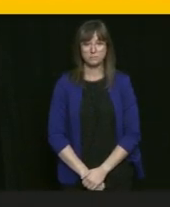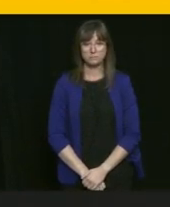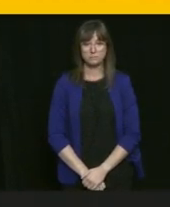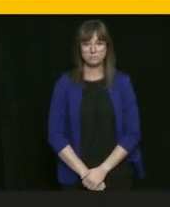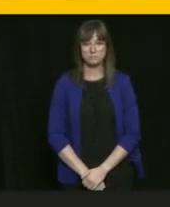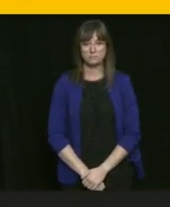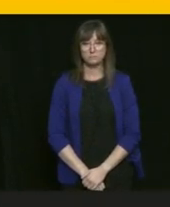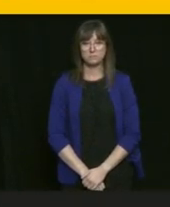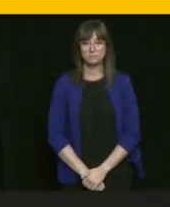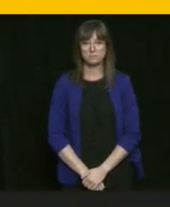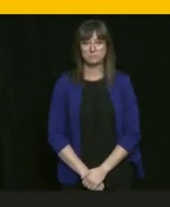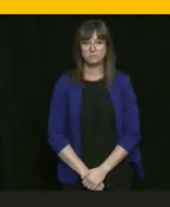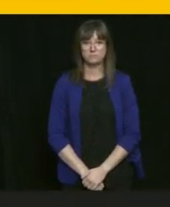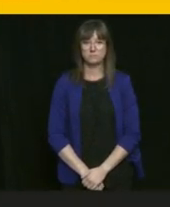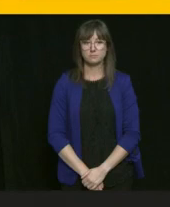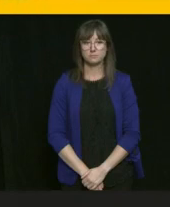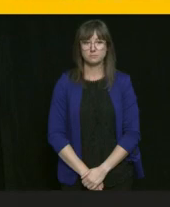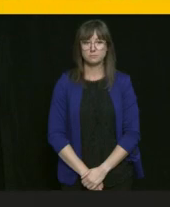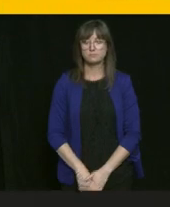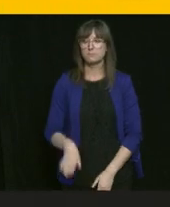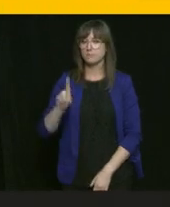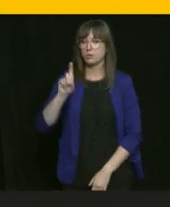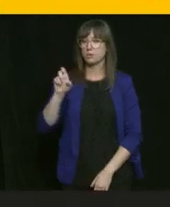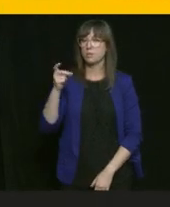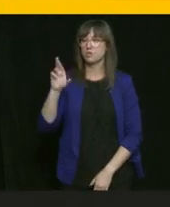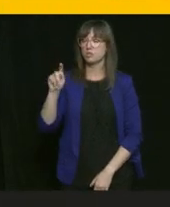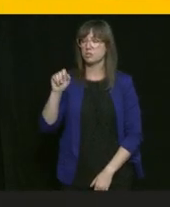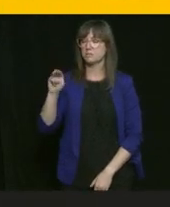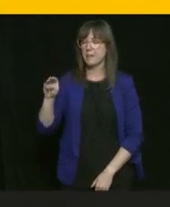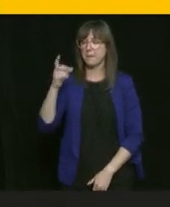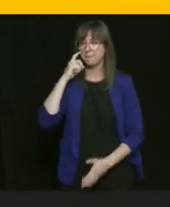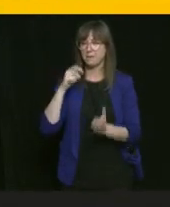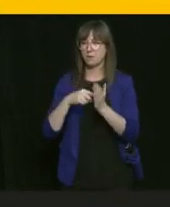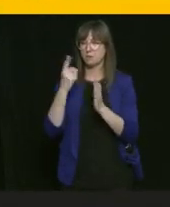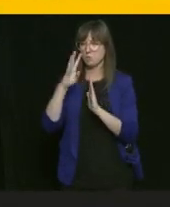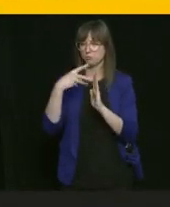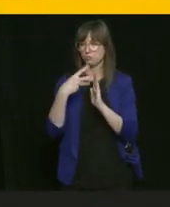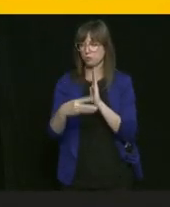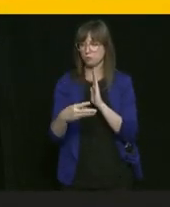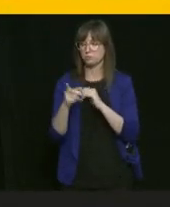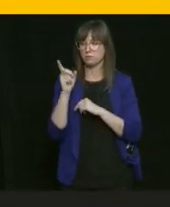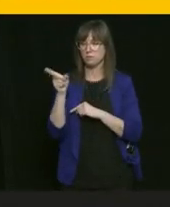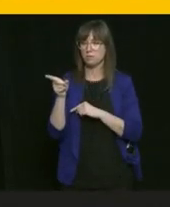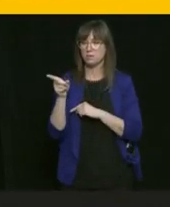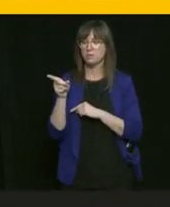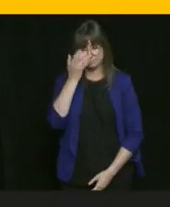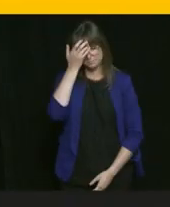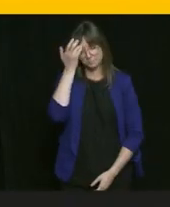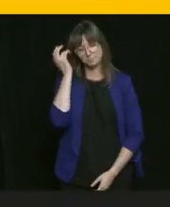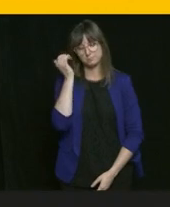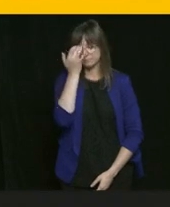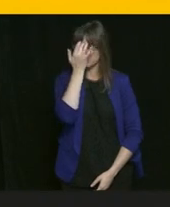Dr. Tam, I notice in your charts today that you said